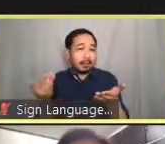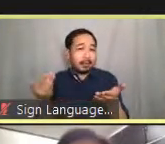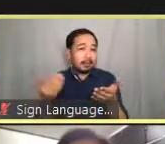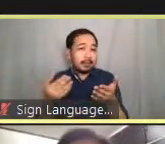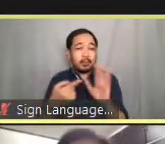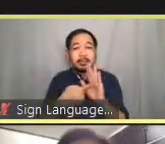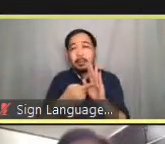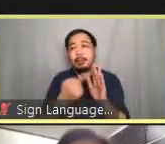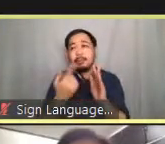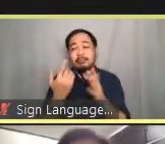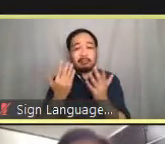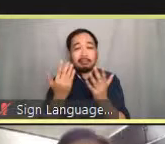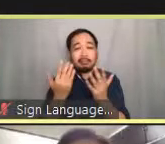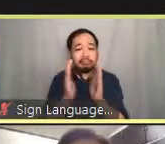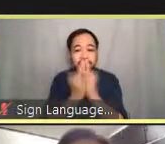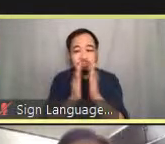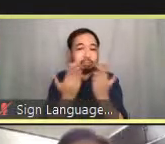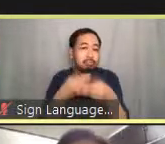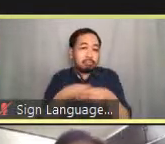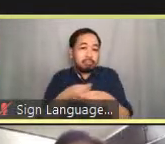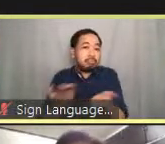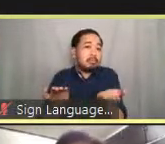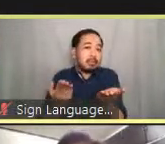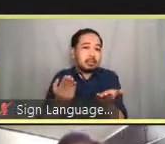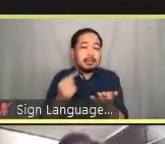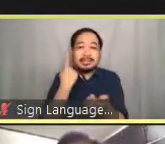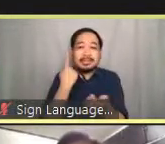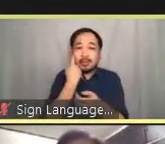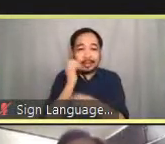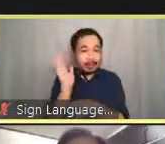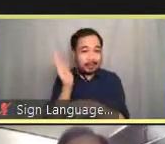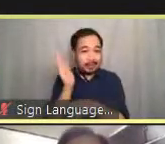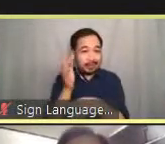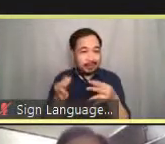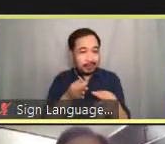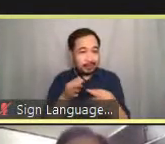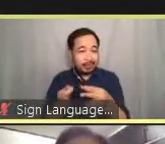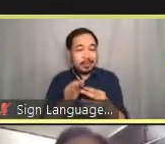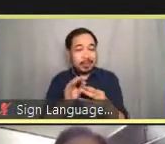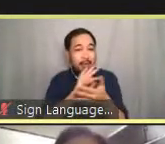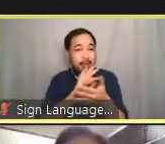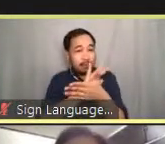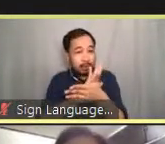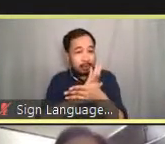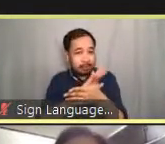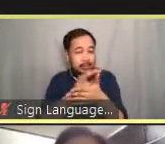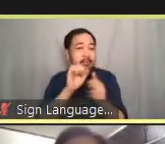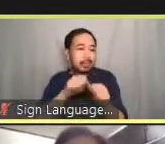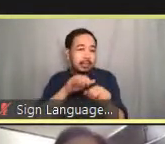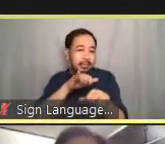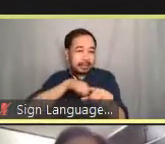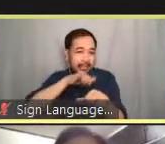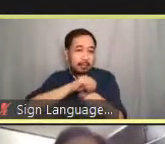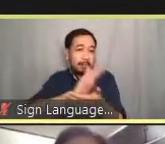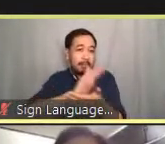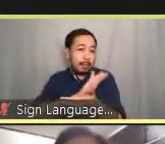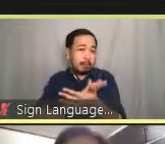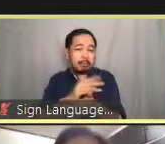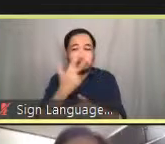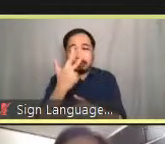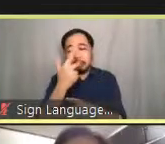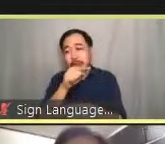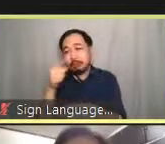the manuals. Ang sinabi sa lecture kanina, virus can stay in paper for 4